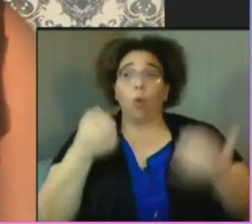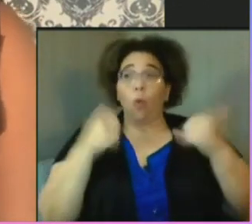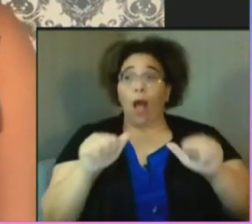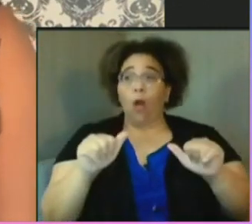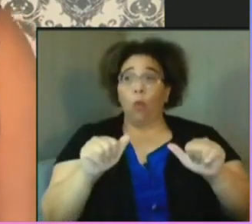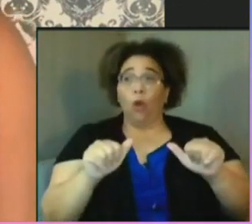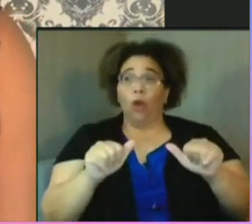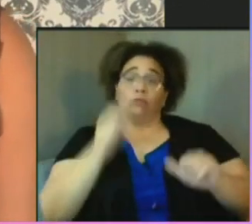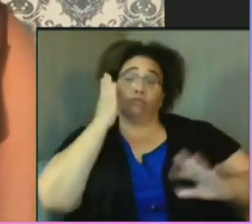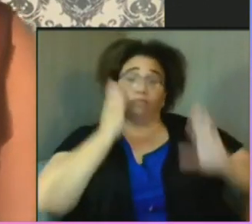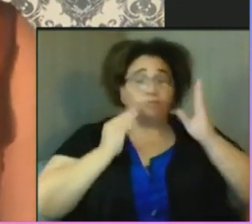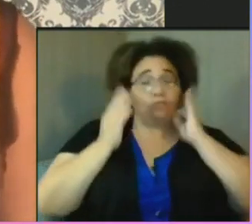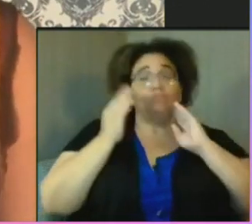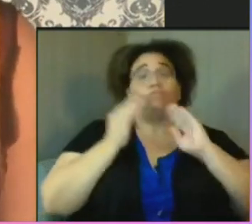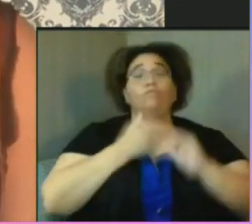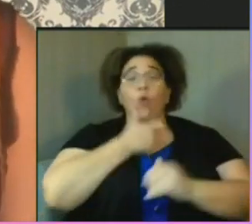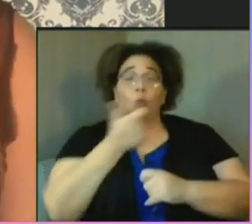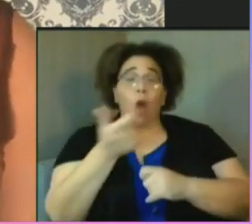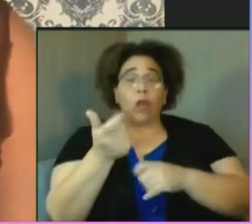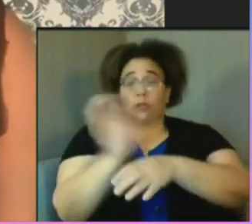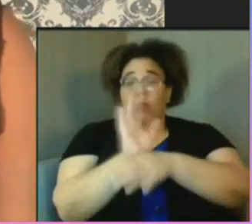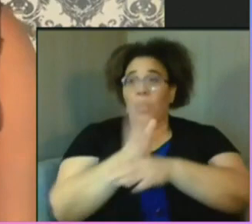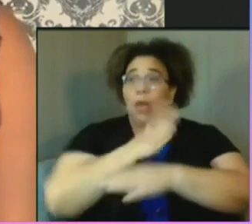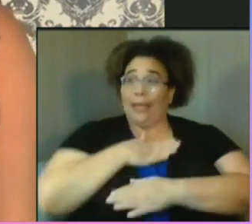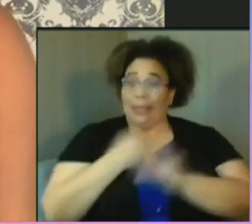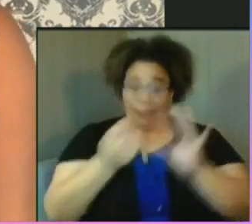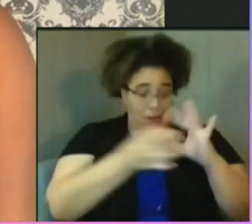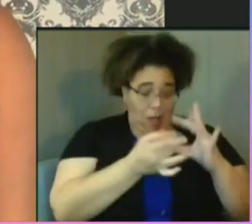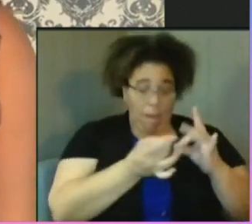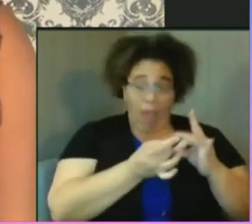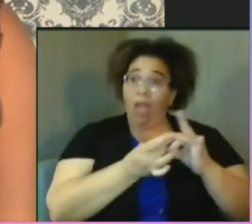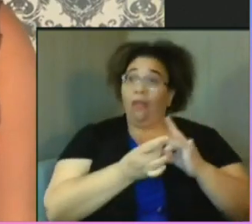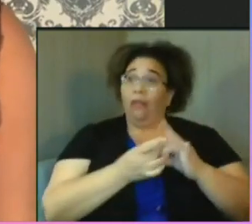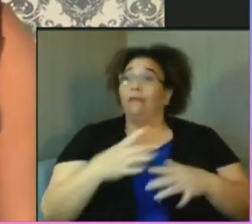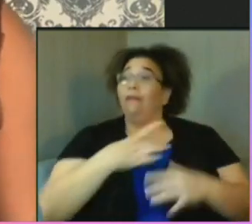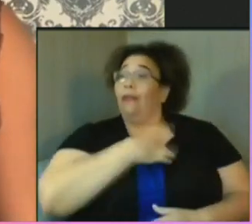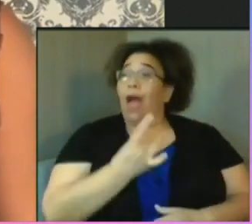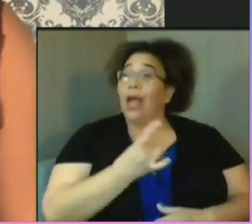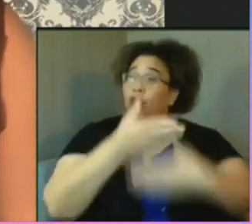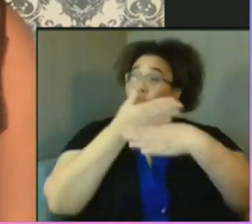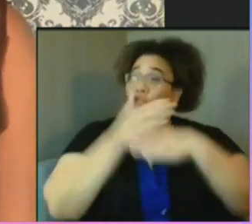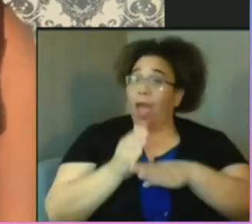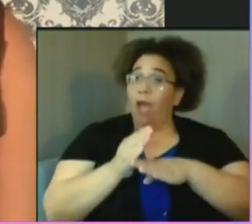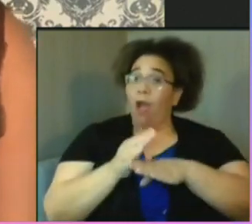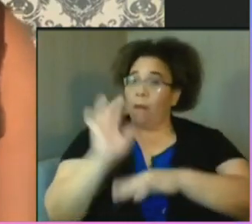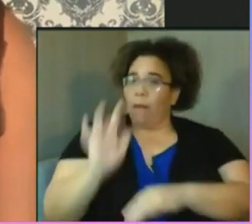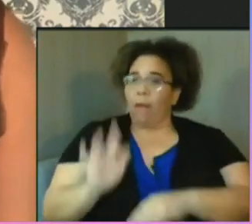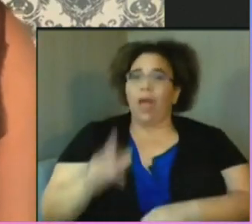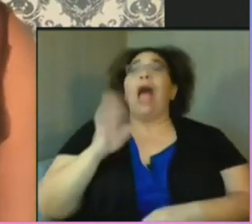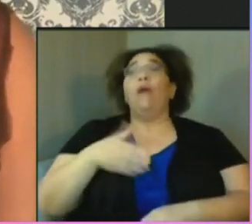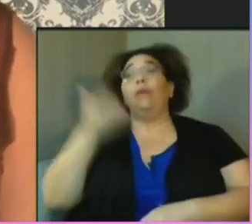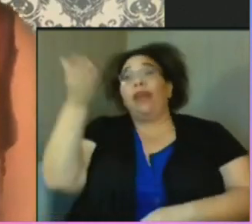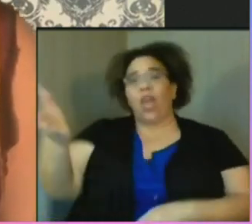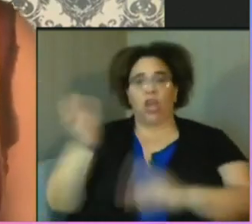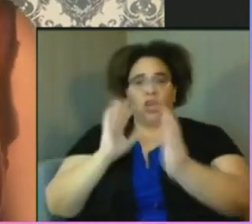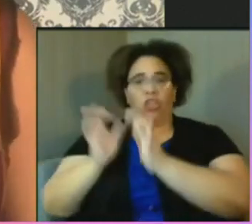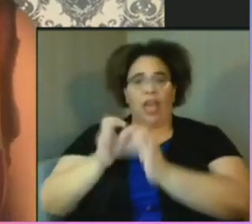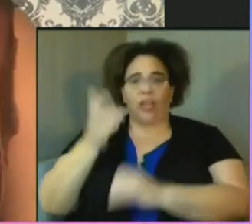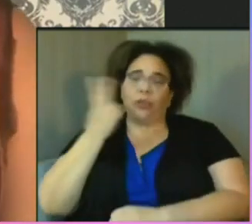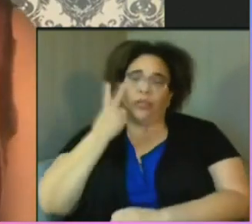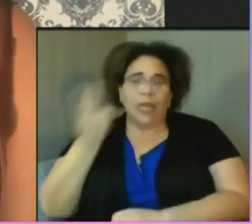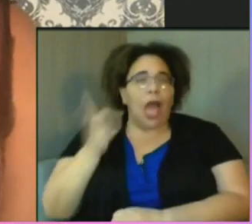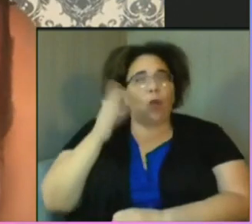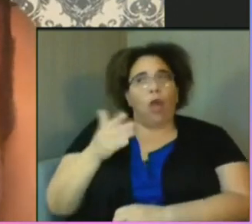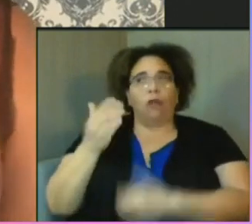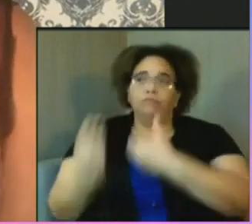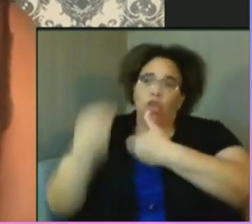course, please comment, like, share, ask questions, and I'll be on the timeline and responding to those. We'll include them